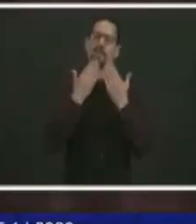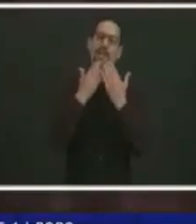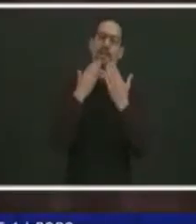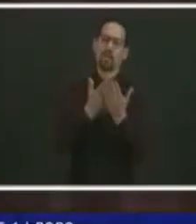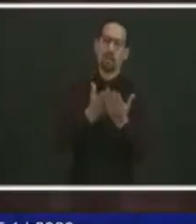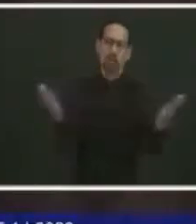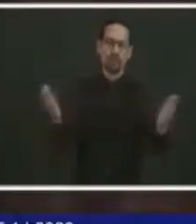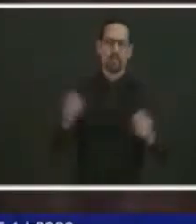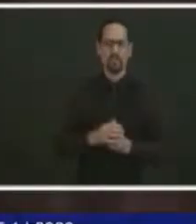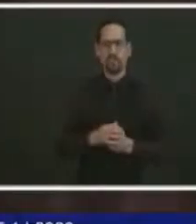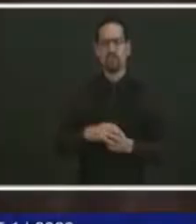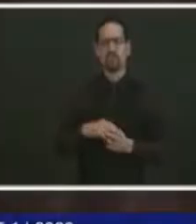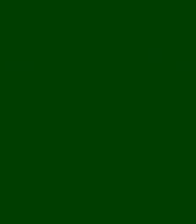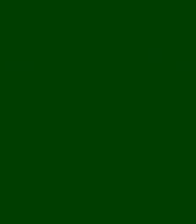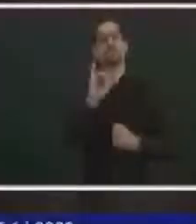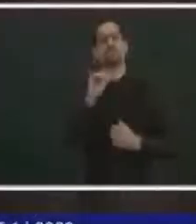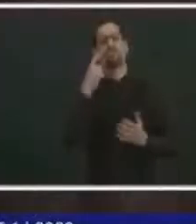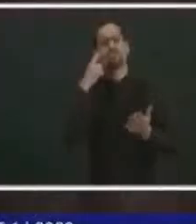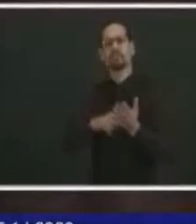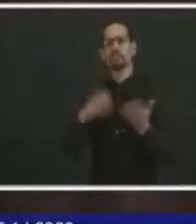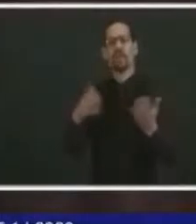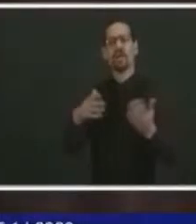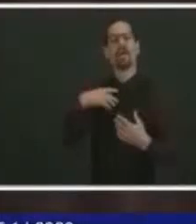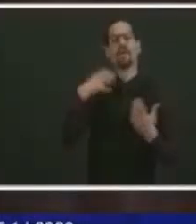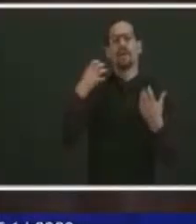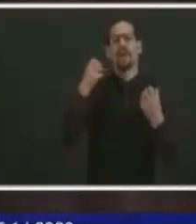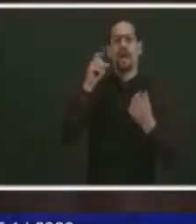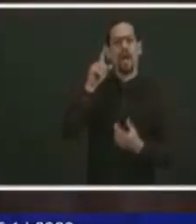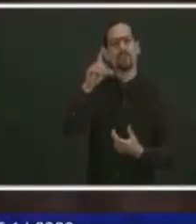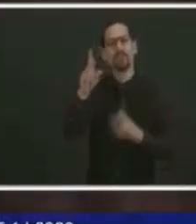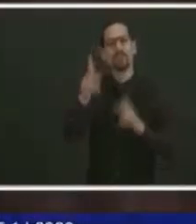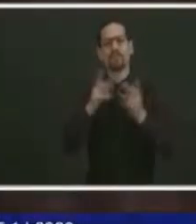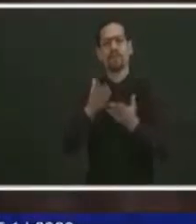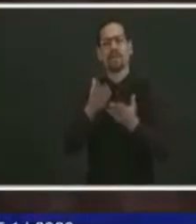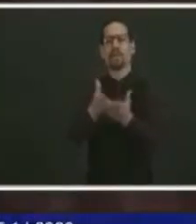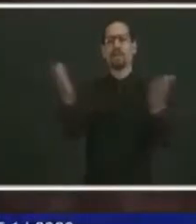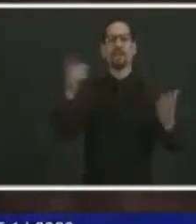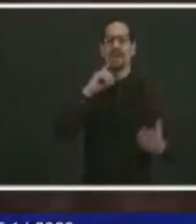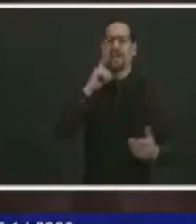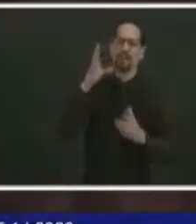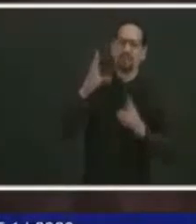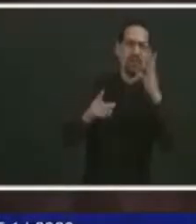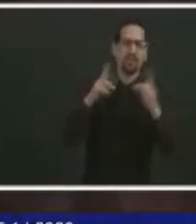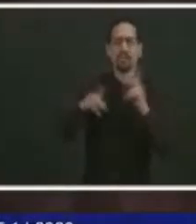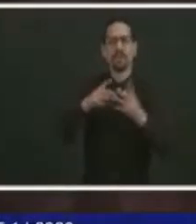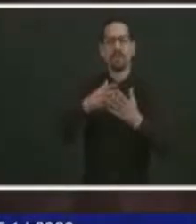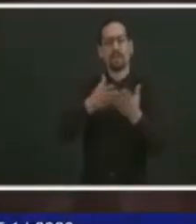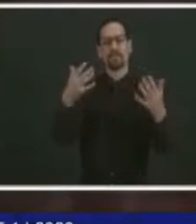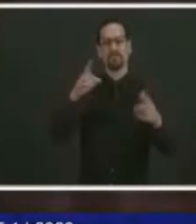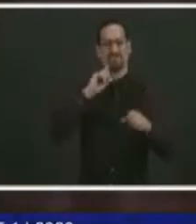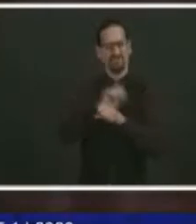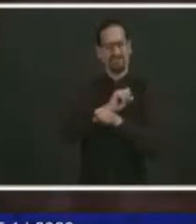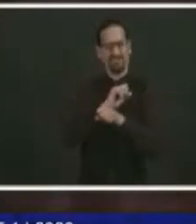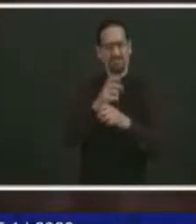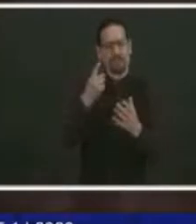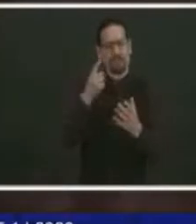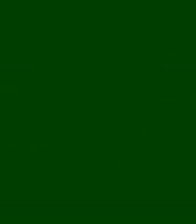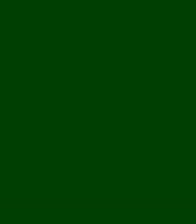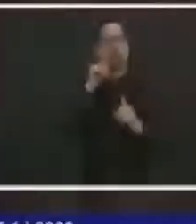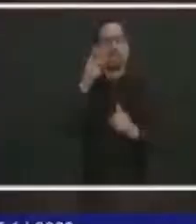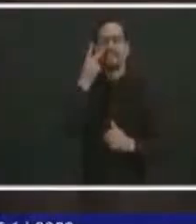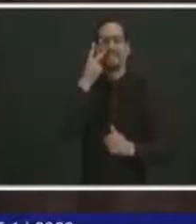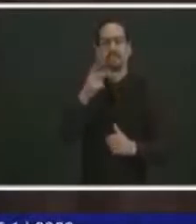thank the dozens and hundreds of people who are working behind the scenes as part of Rhode Island's